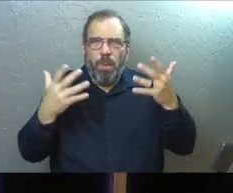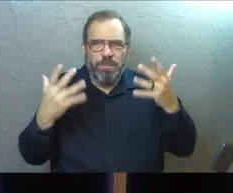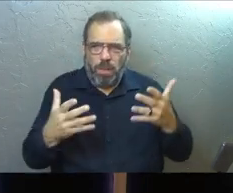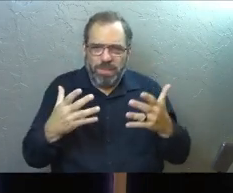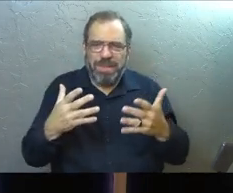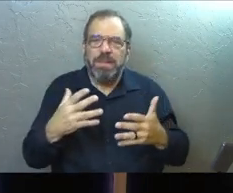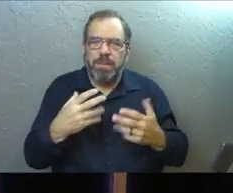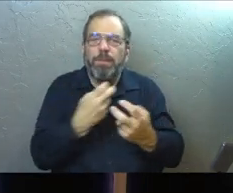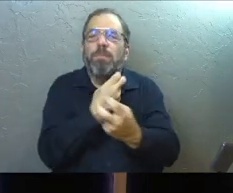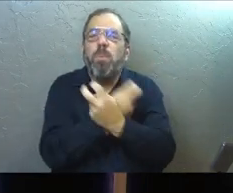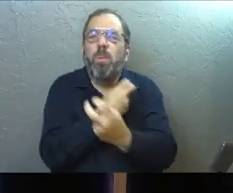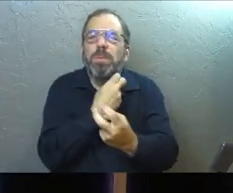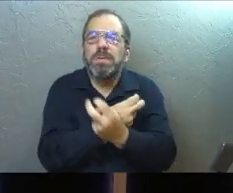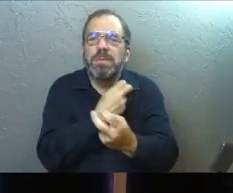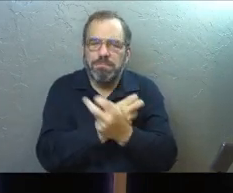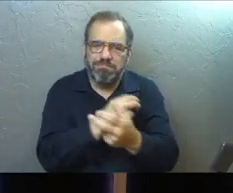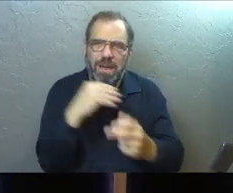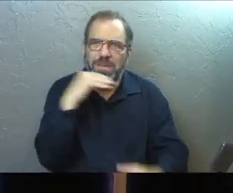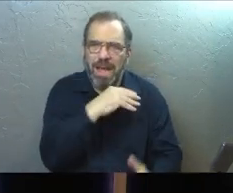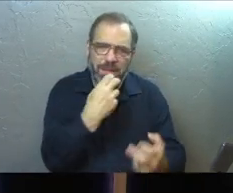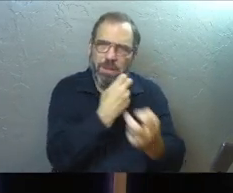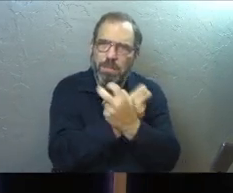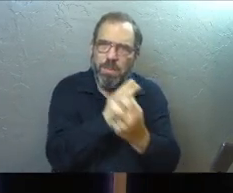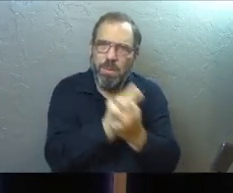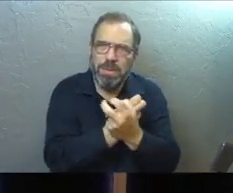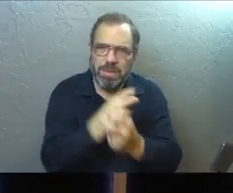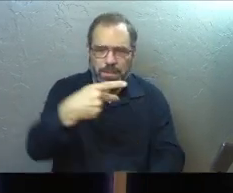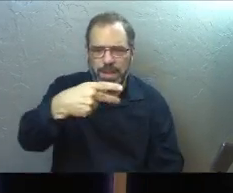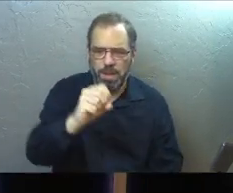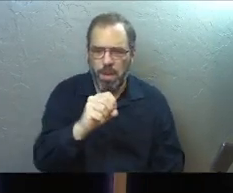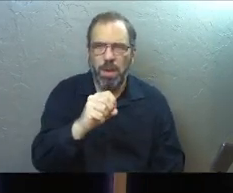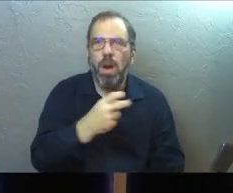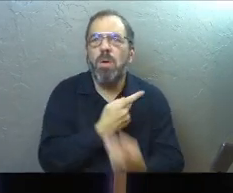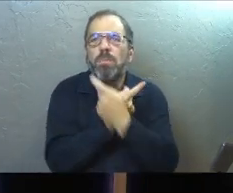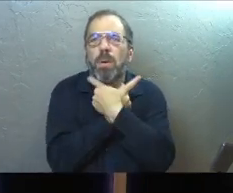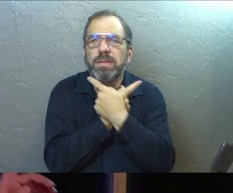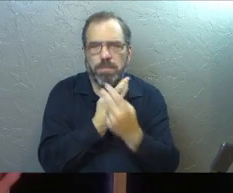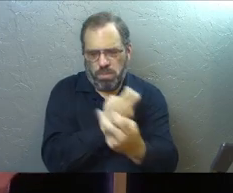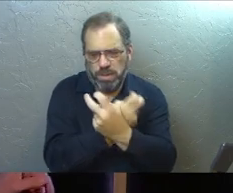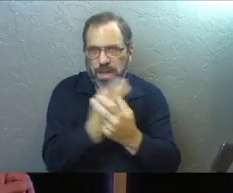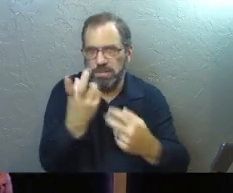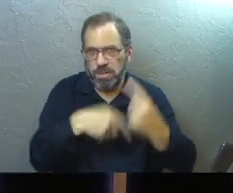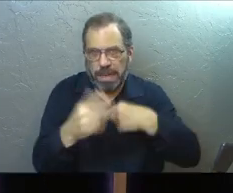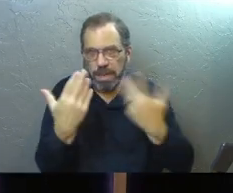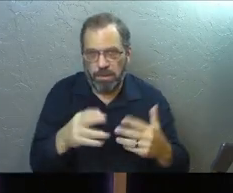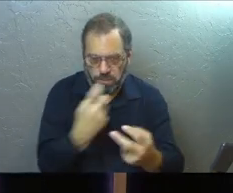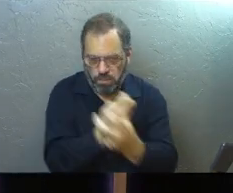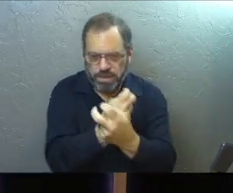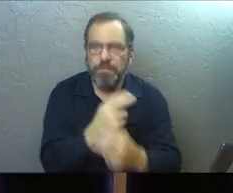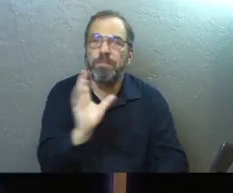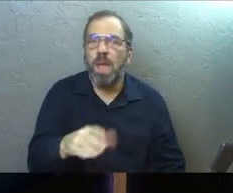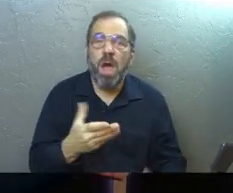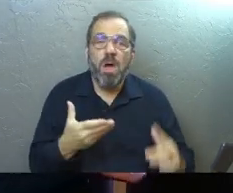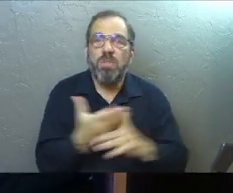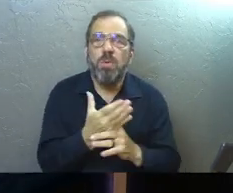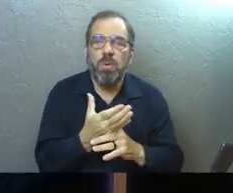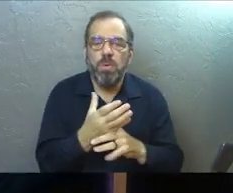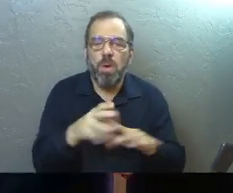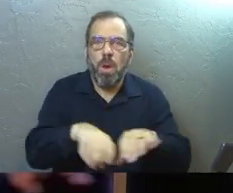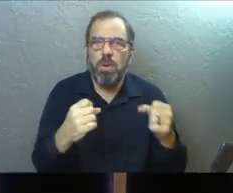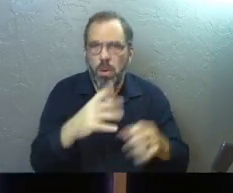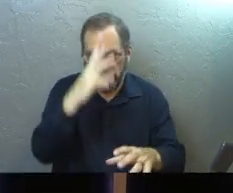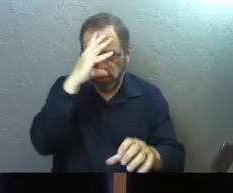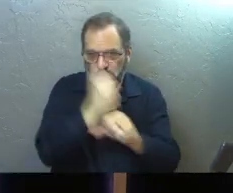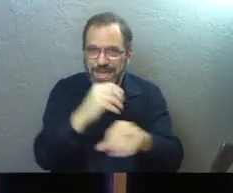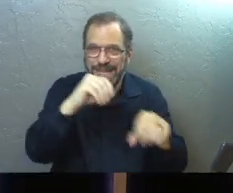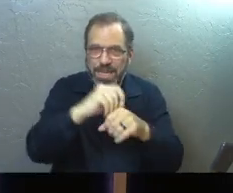the poison that it is, so that we want to get free of it. So the first way that lying is killing you is through broken trust in